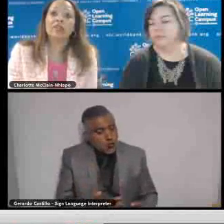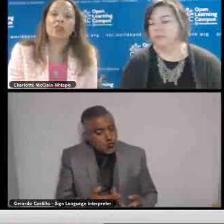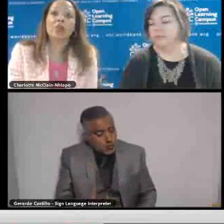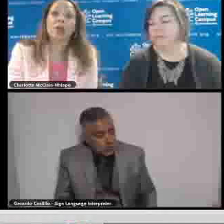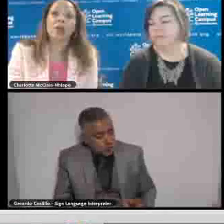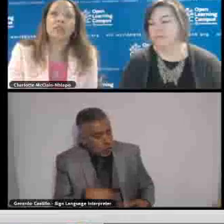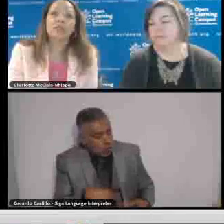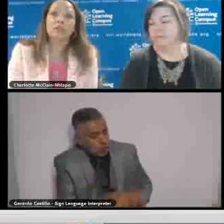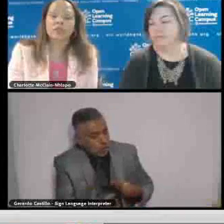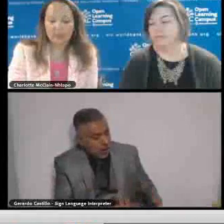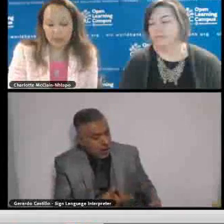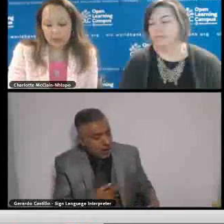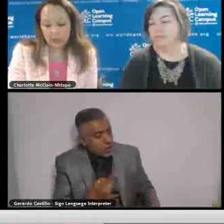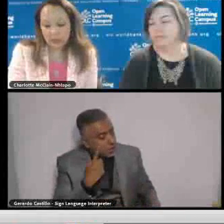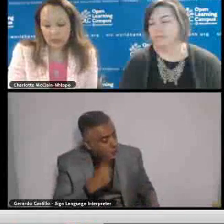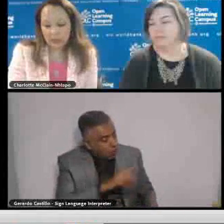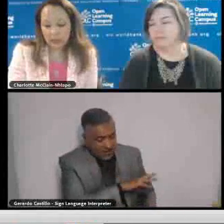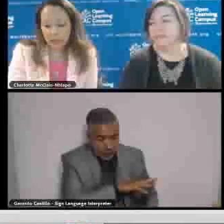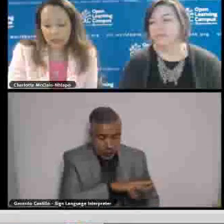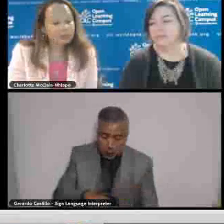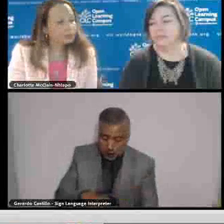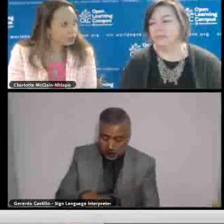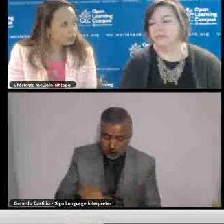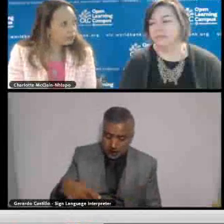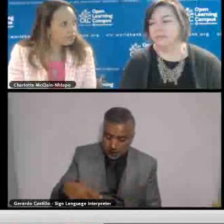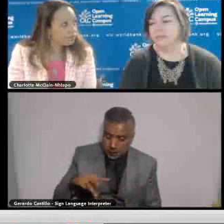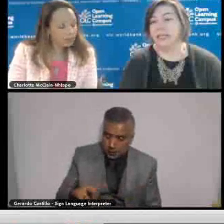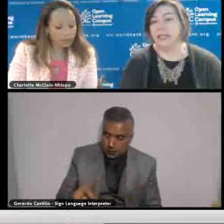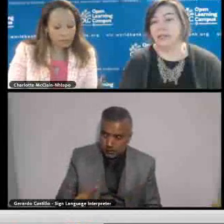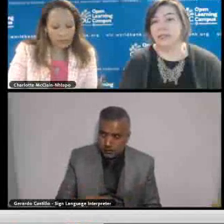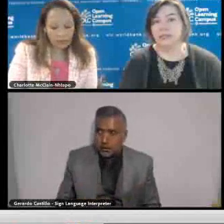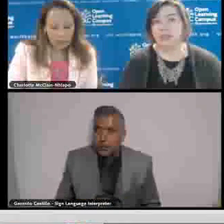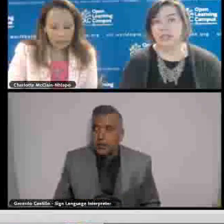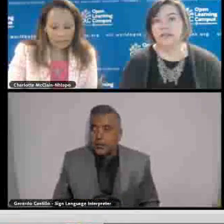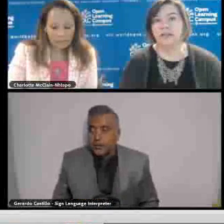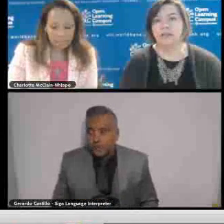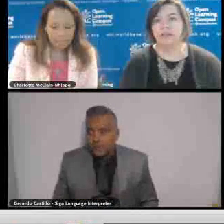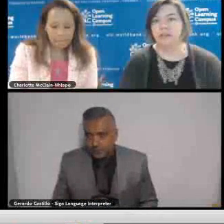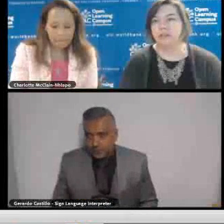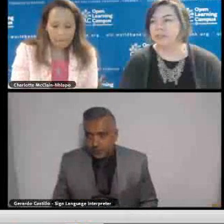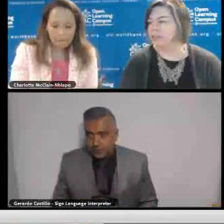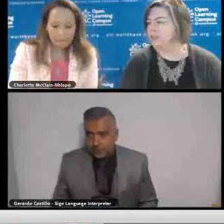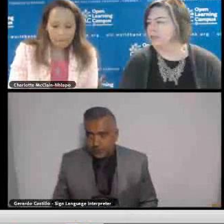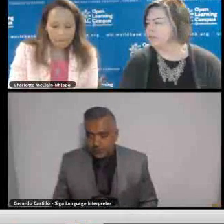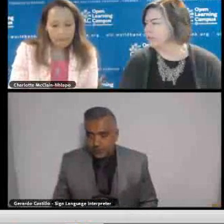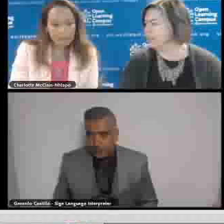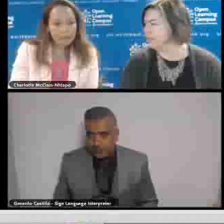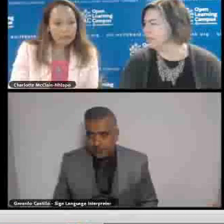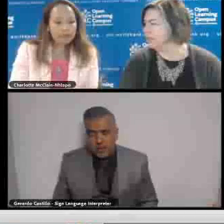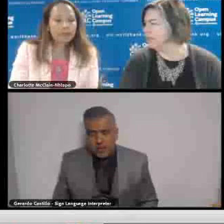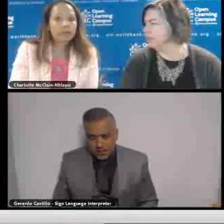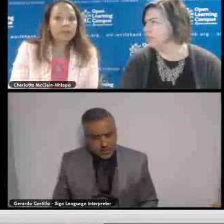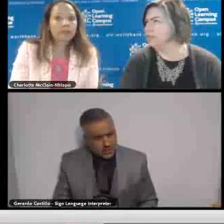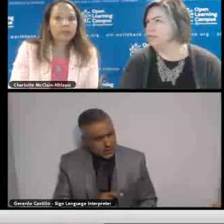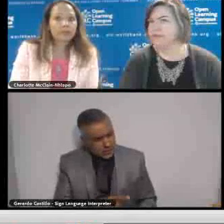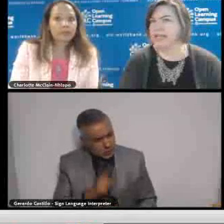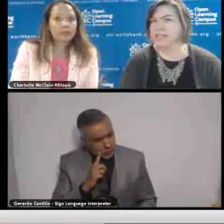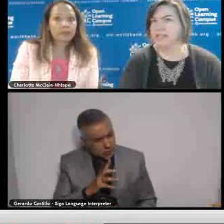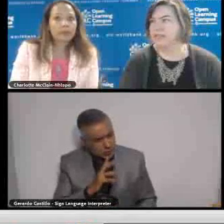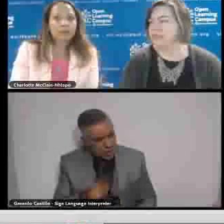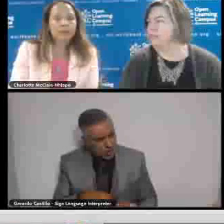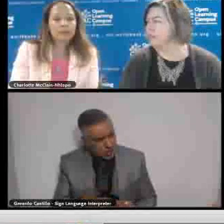for the inclusion of persons with disabilities. Yeah, absolutely. And I think you were telling that the example of Haiti,